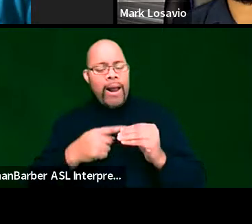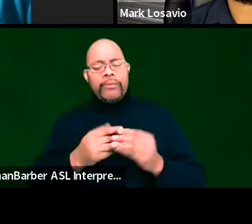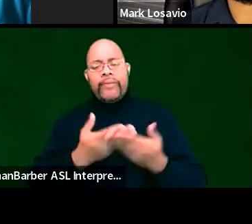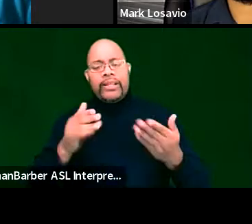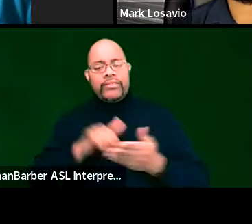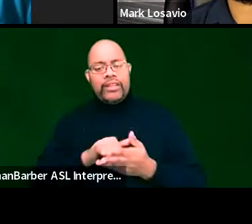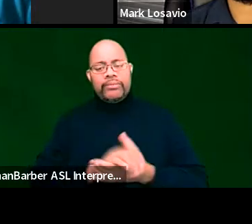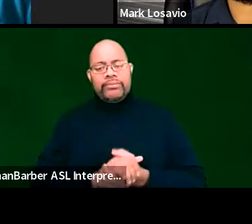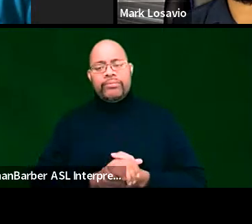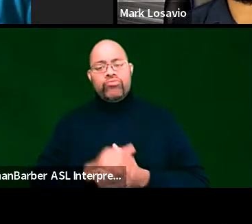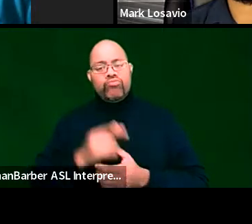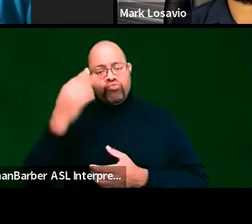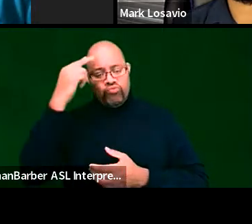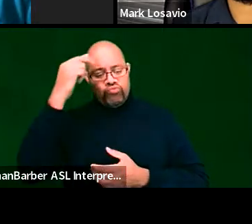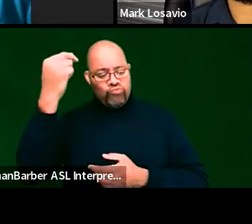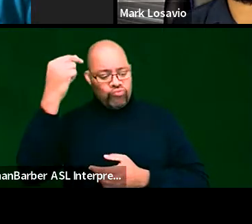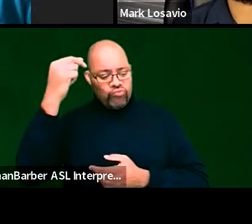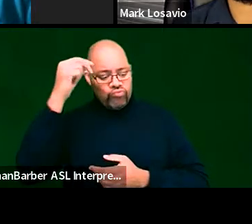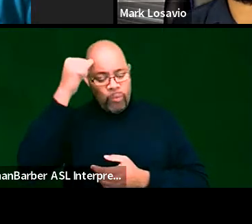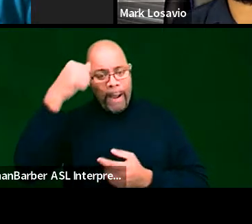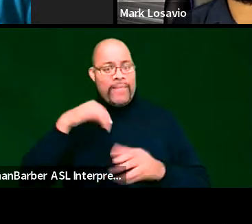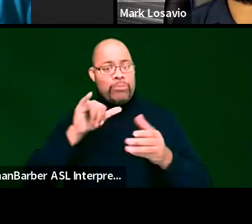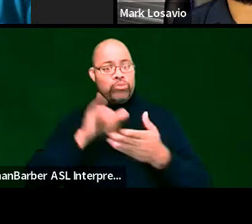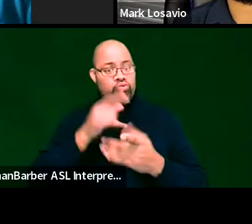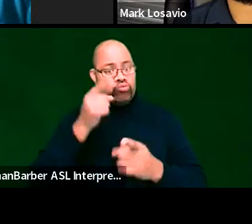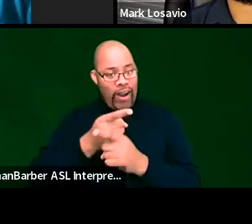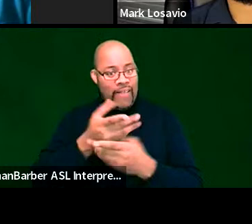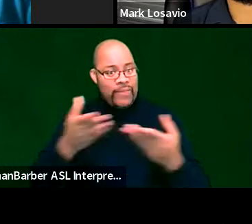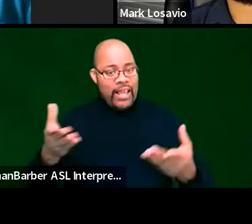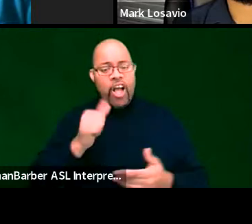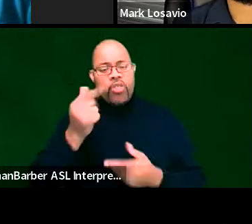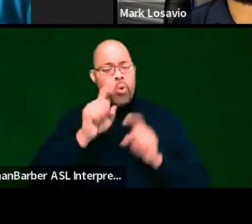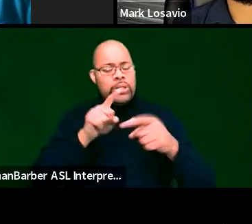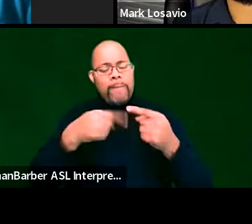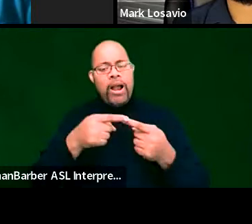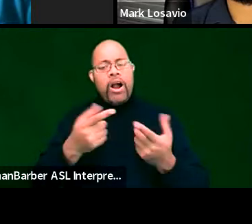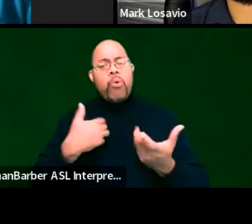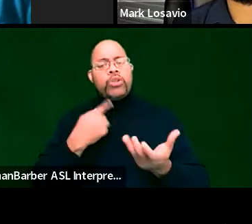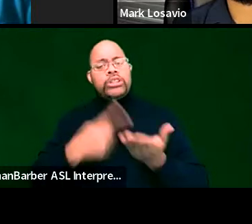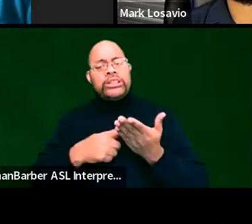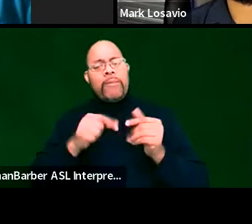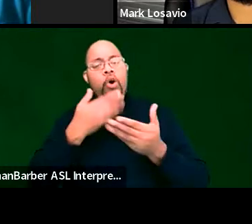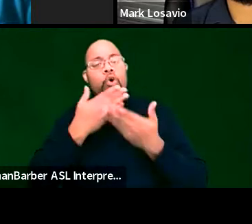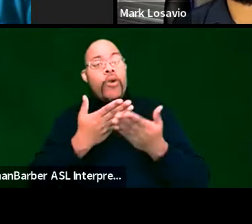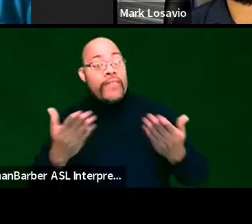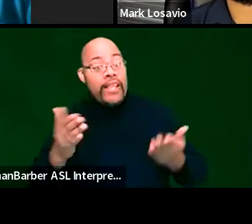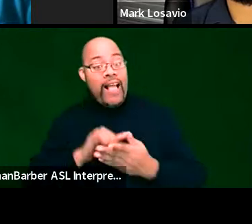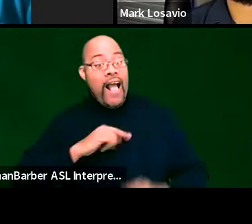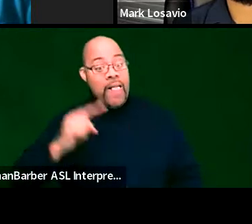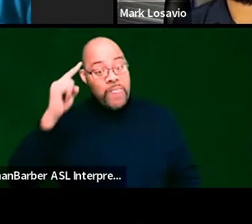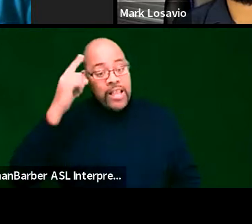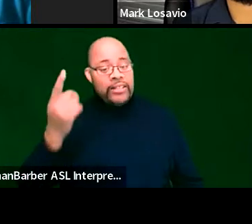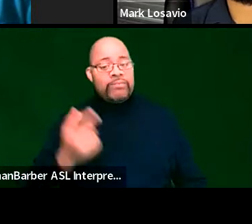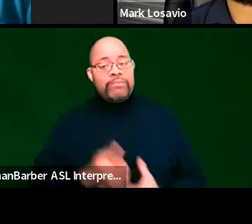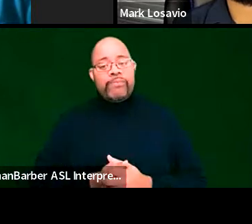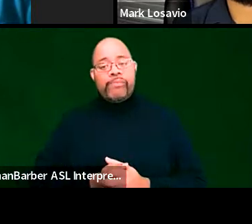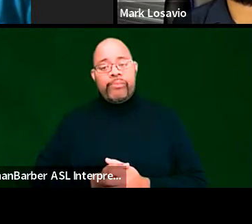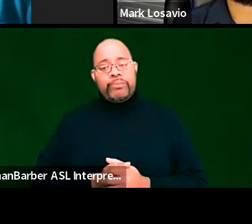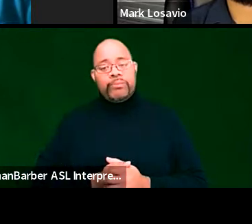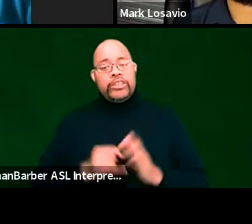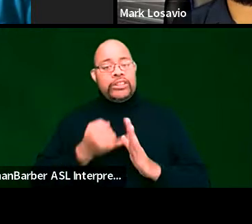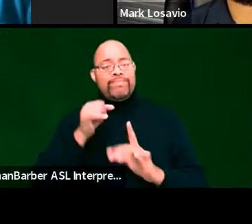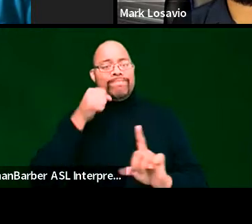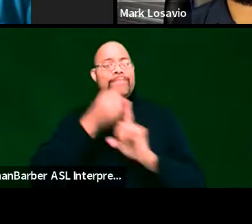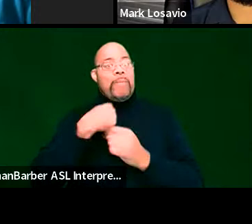things that remind me that I'm doing the right thing and some of the other questions for sure, but I want to talk about the things that I think just caught